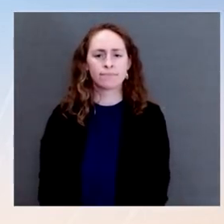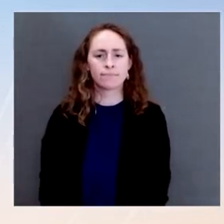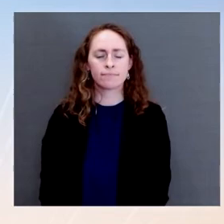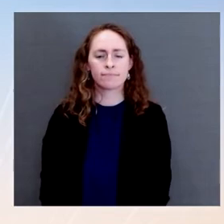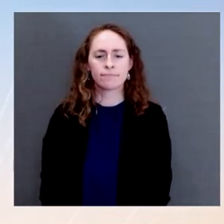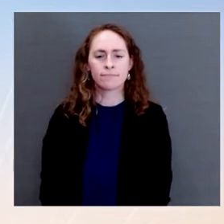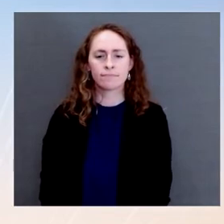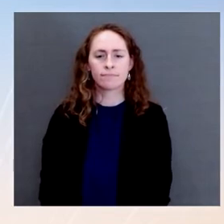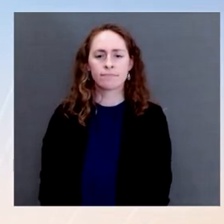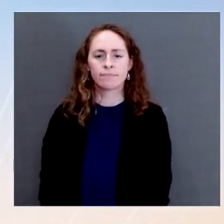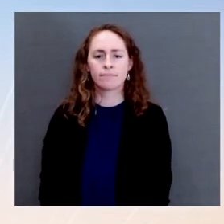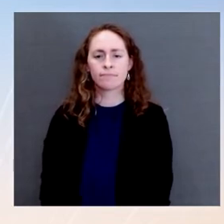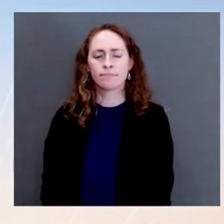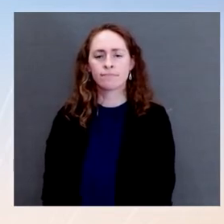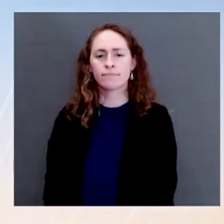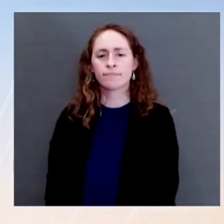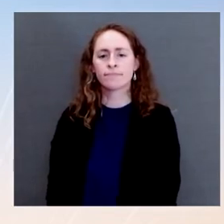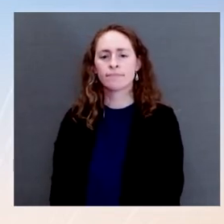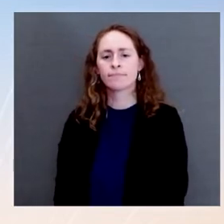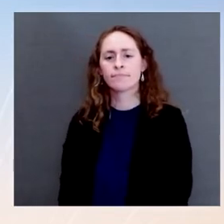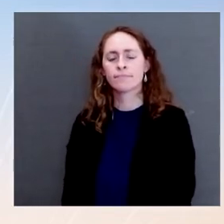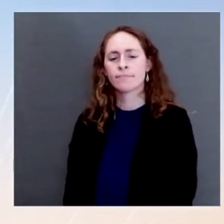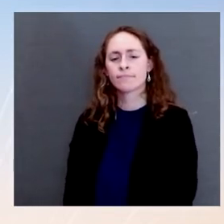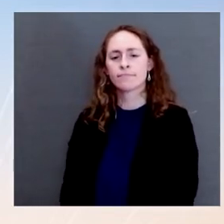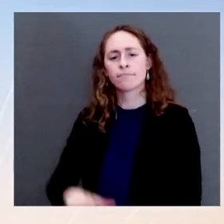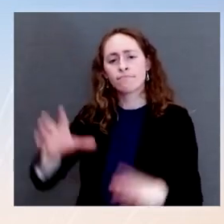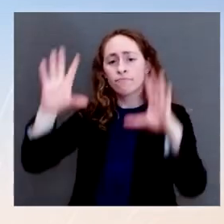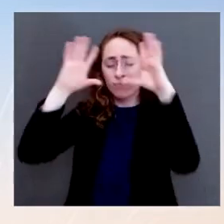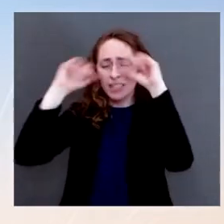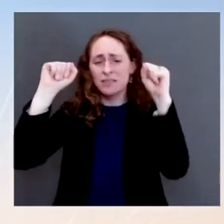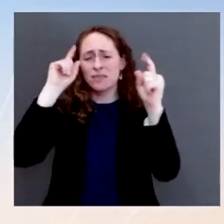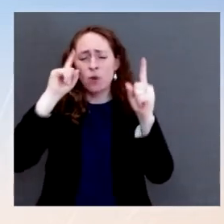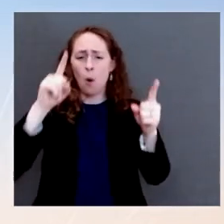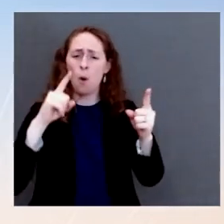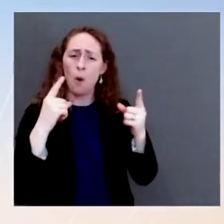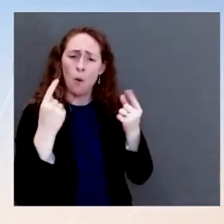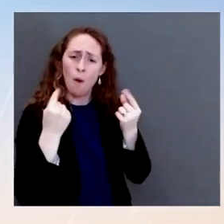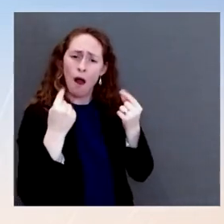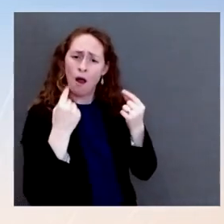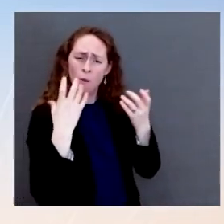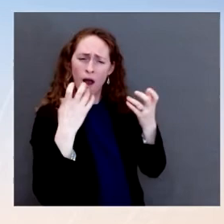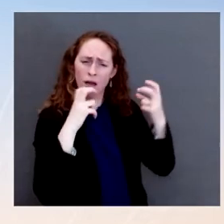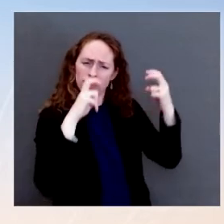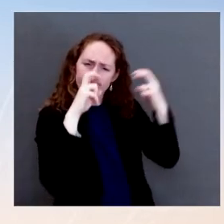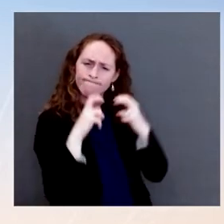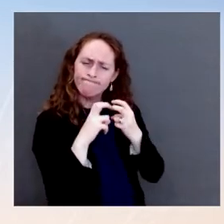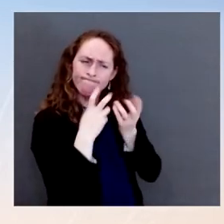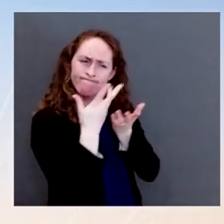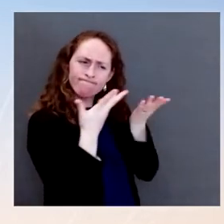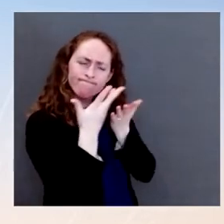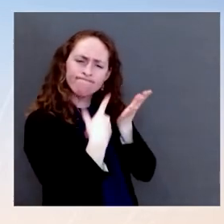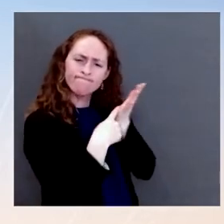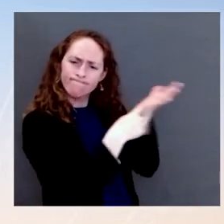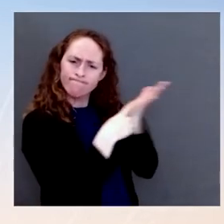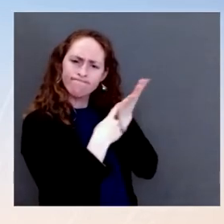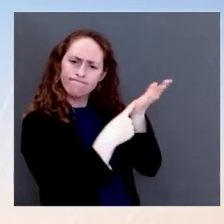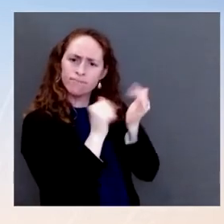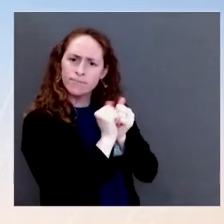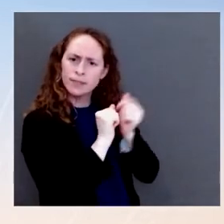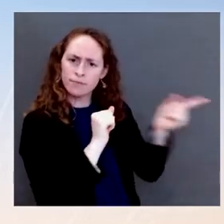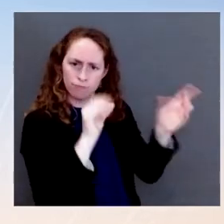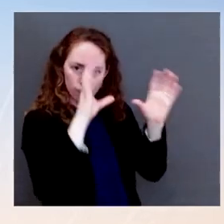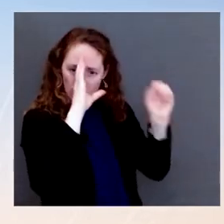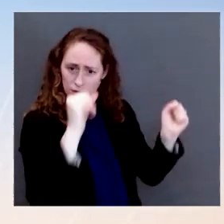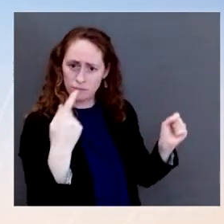conversations. We're having them directly with Russian leaders. The Secretary of State obviously met with his counterpart last week, and we're having those at a range of levels. The president speaking with